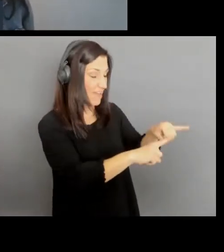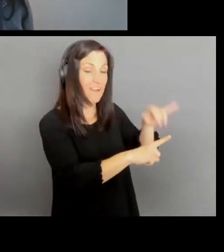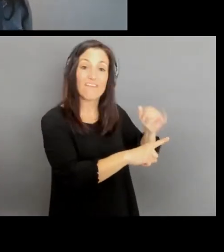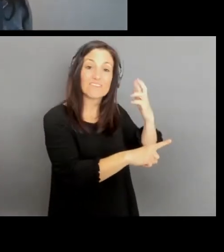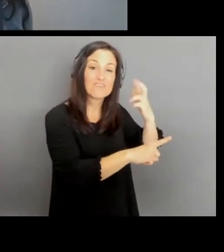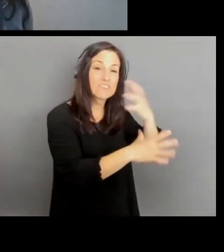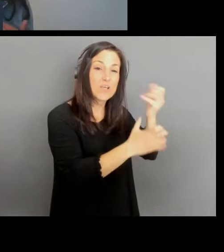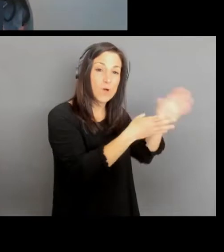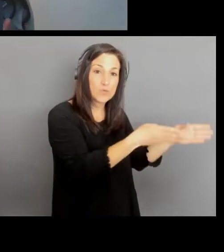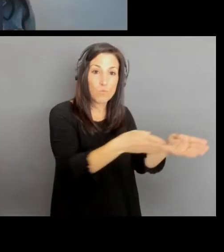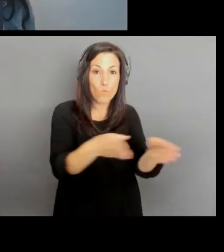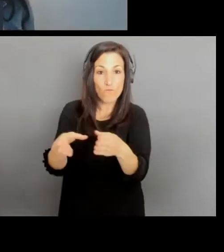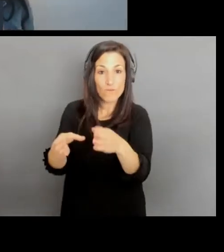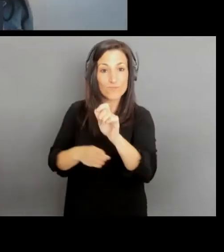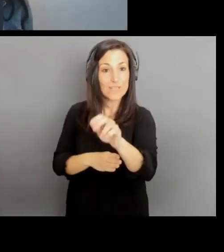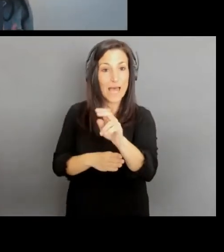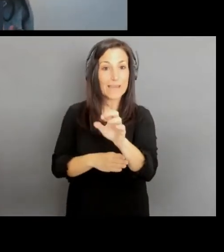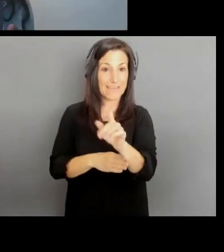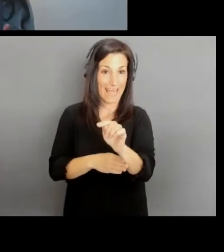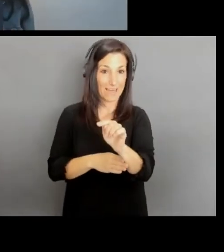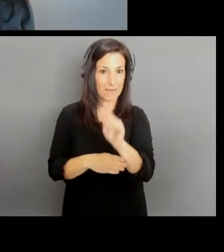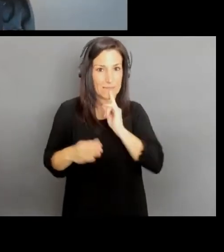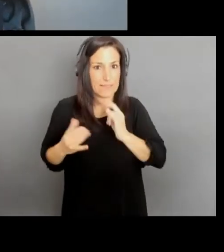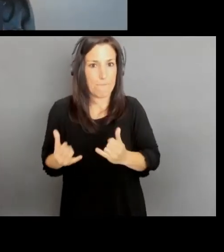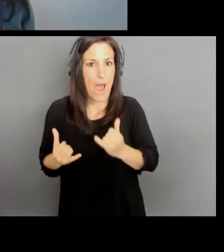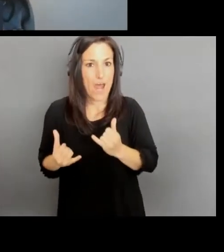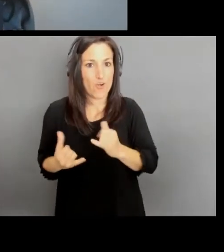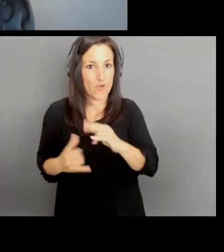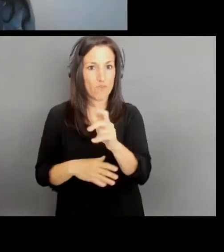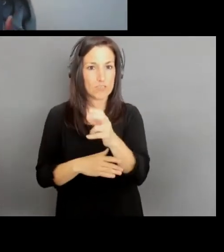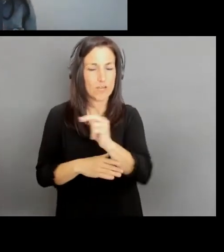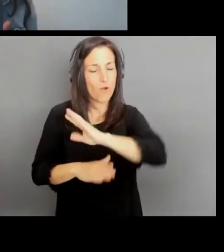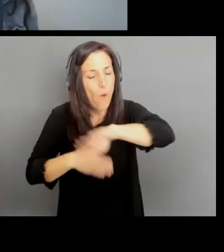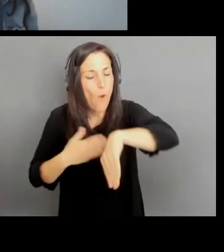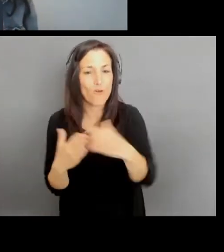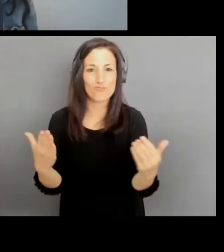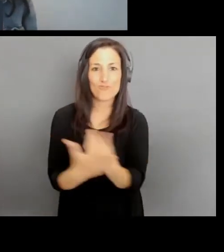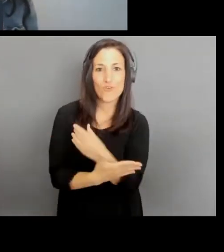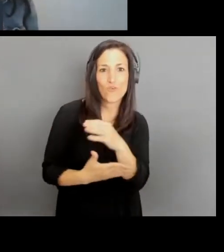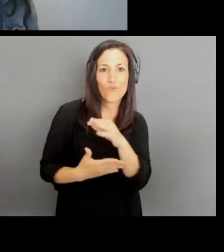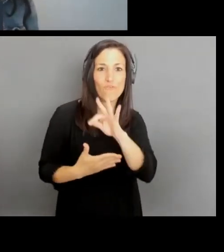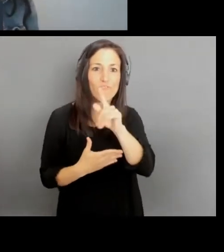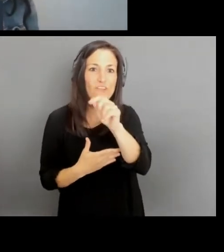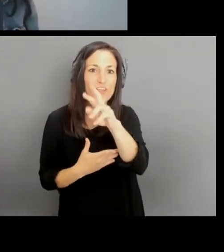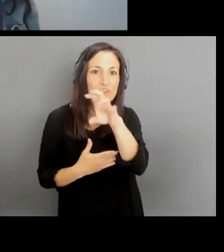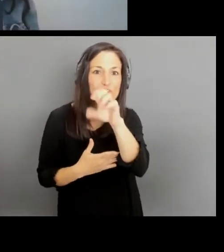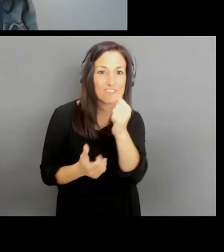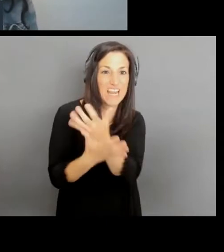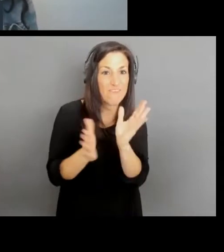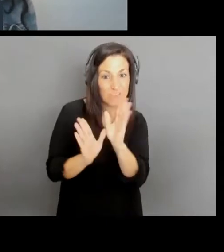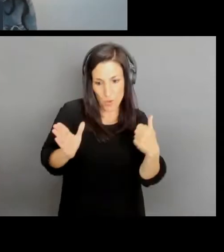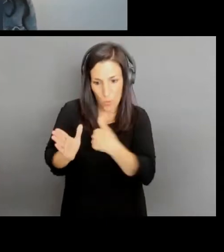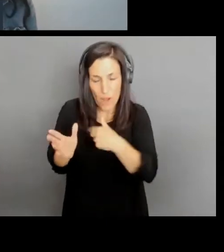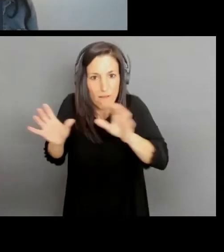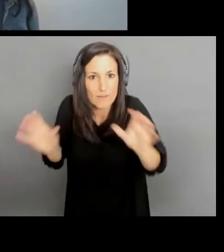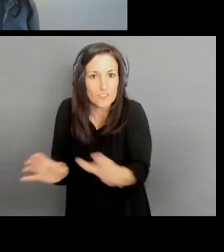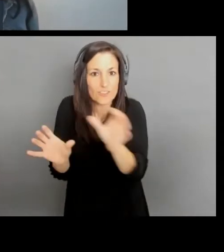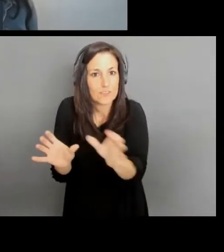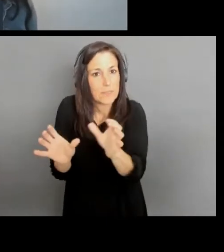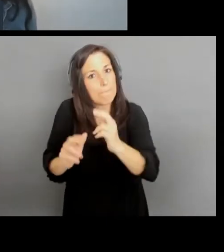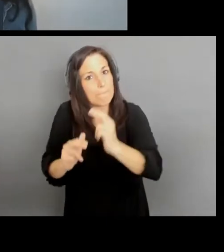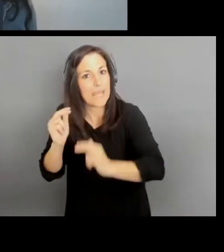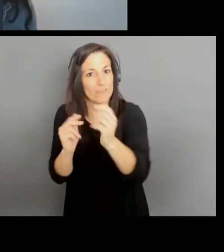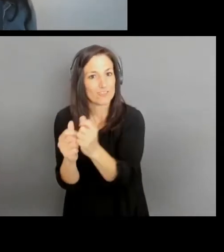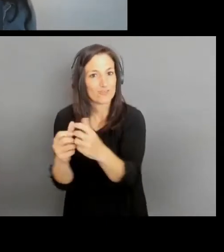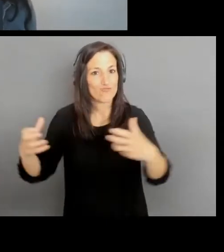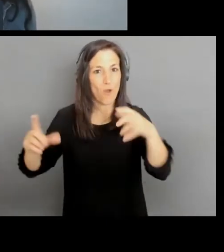modern version, which is where all the new features are going in and all the effort is being put in to build and grow that platform.